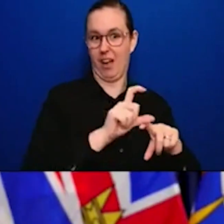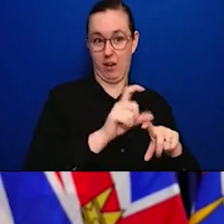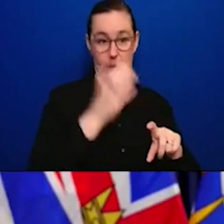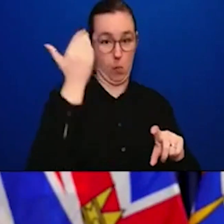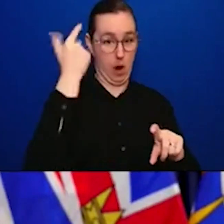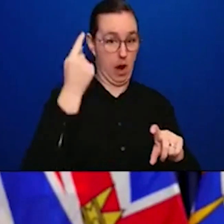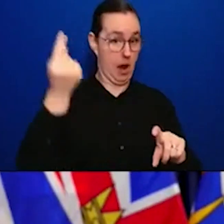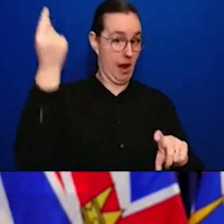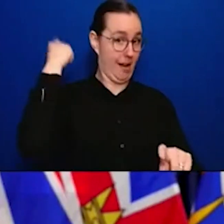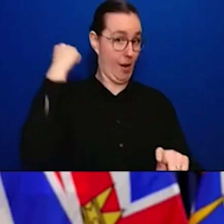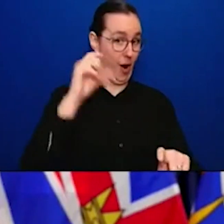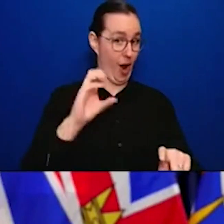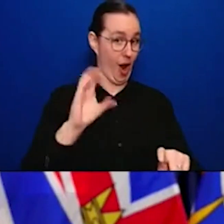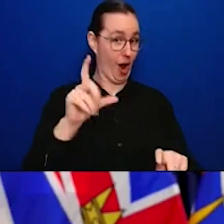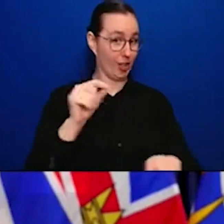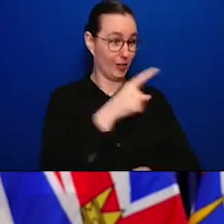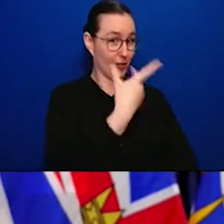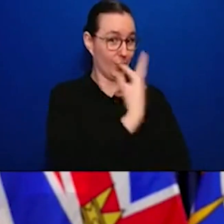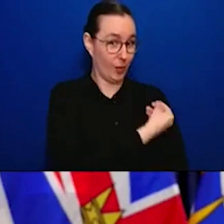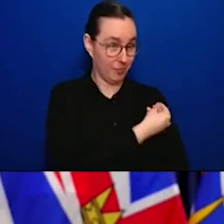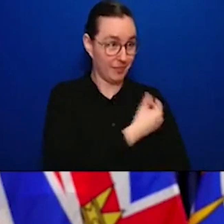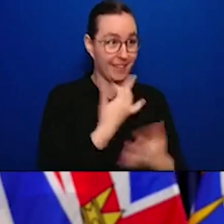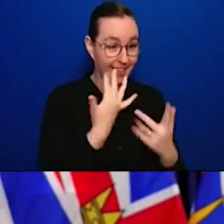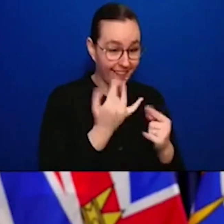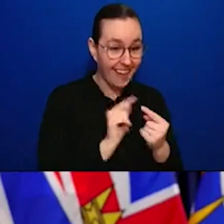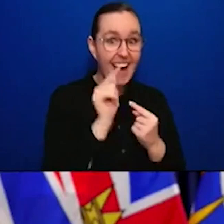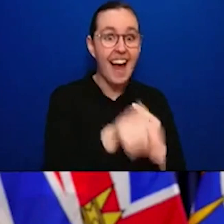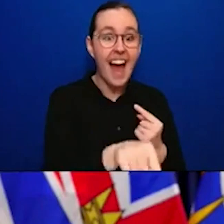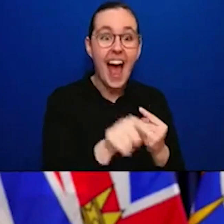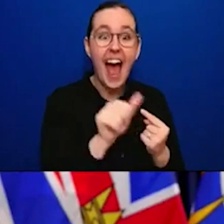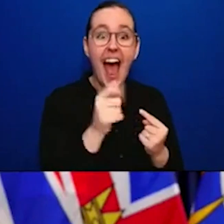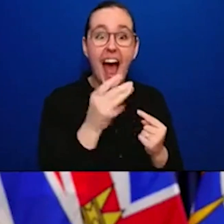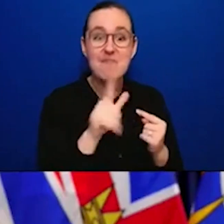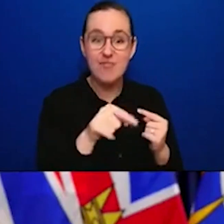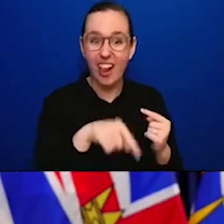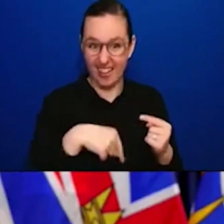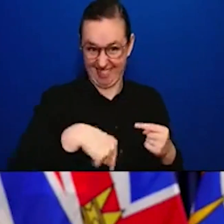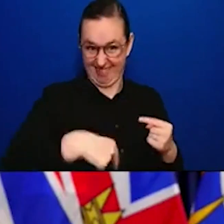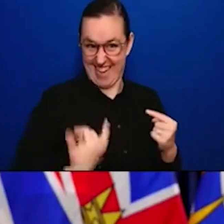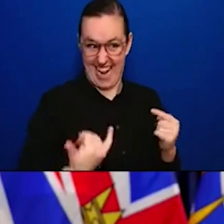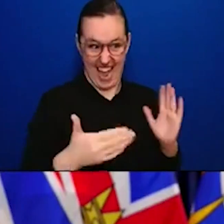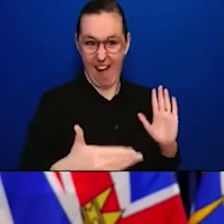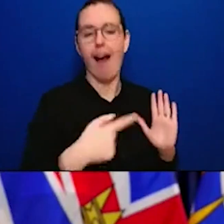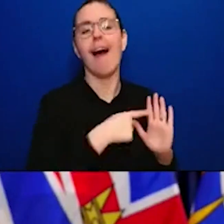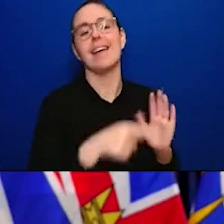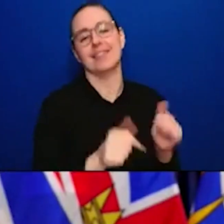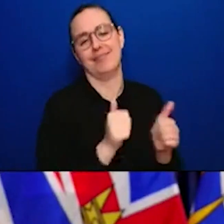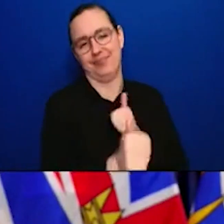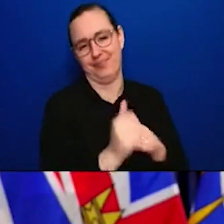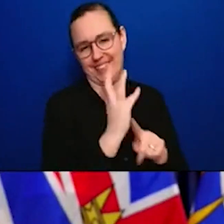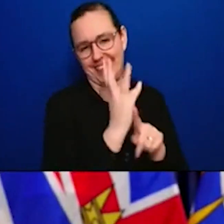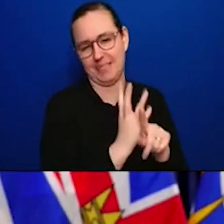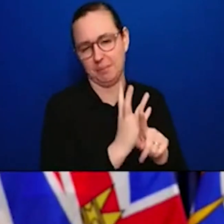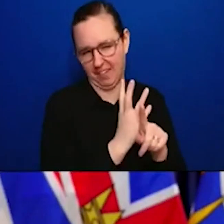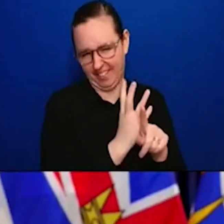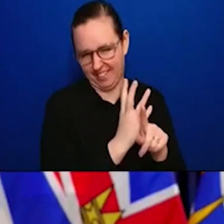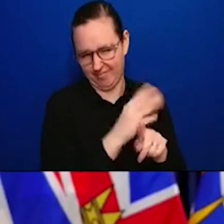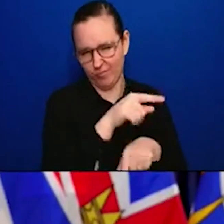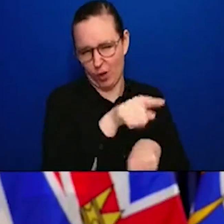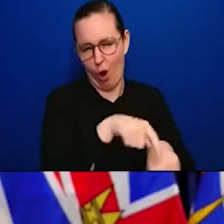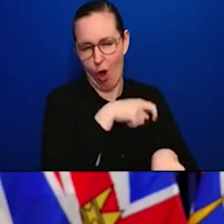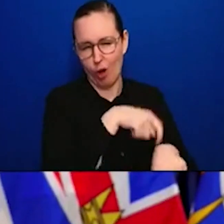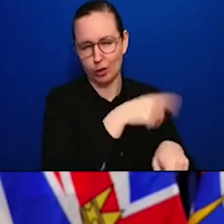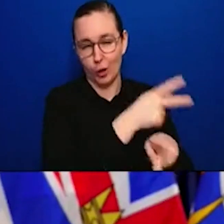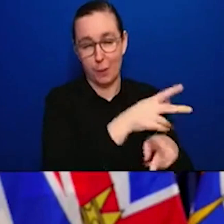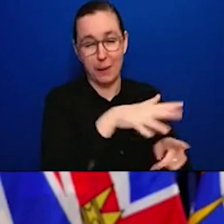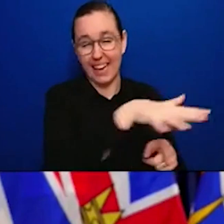6 months from then, and so we will be at all long-term care homes, the vaccine campaign in the month of April. And finally, I'd